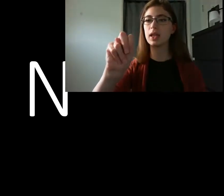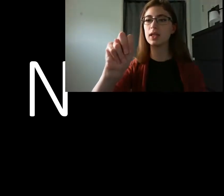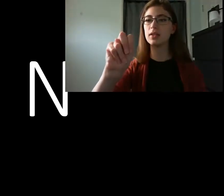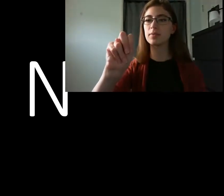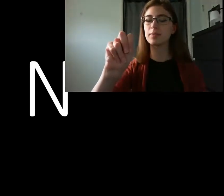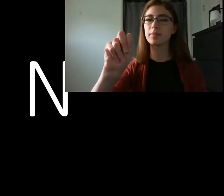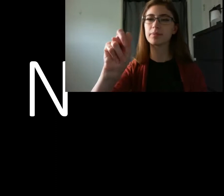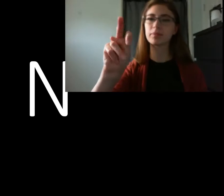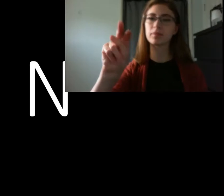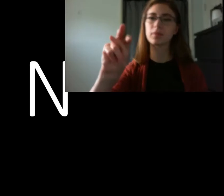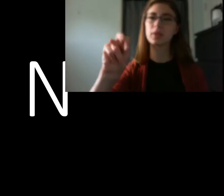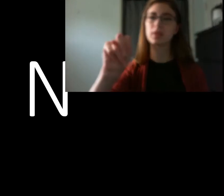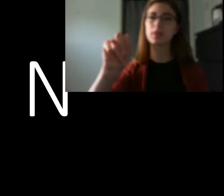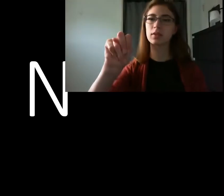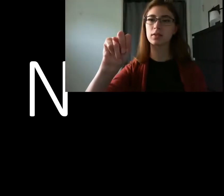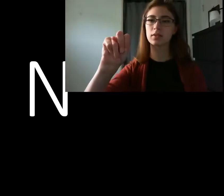M, N.